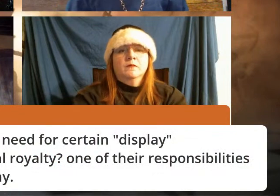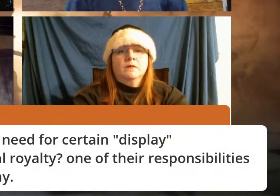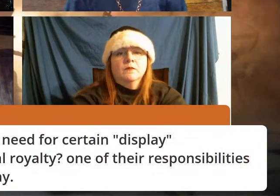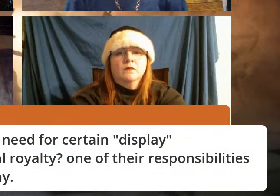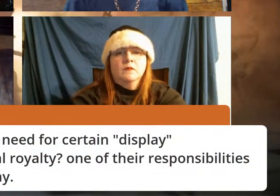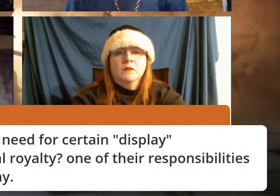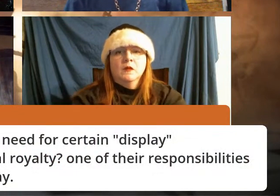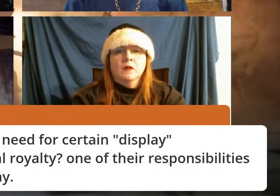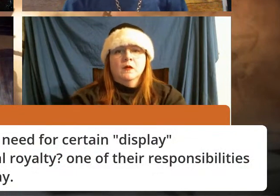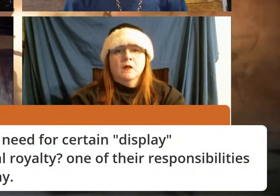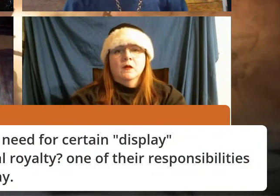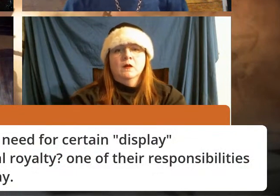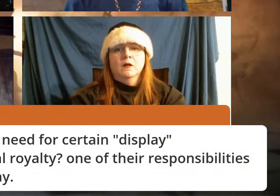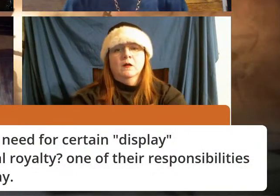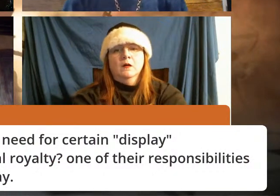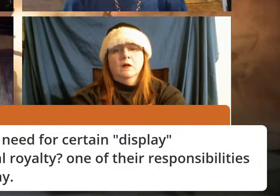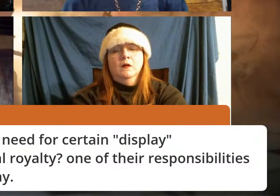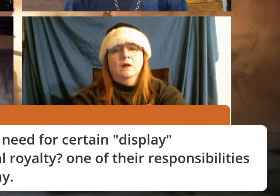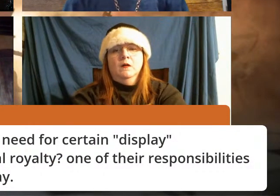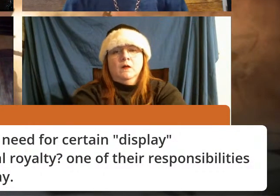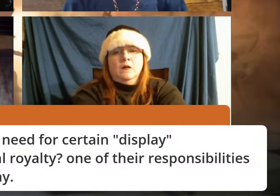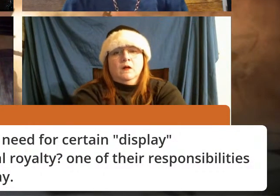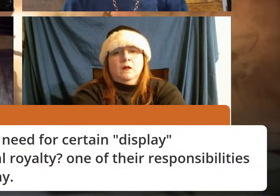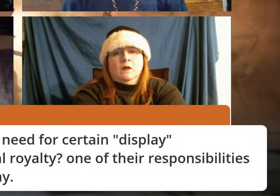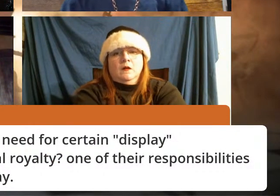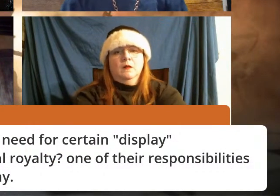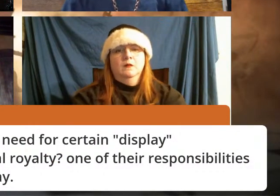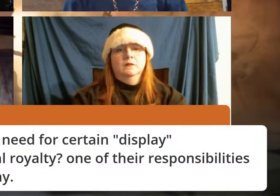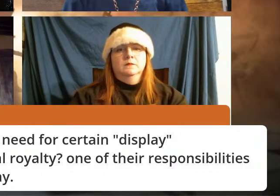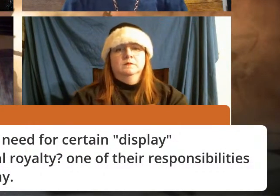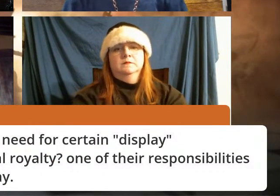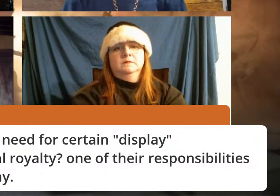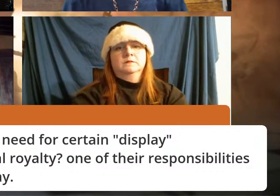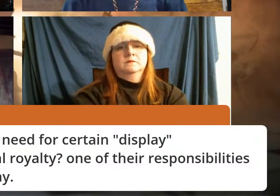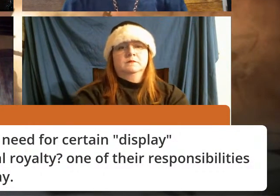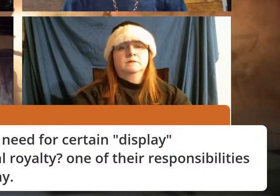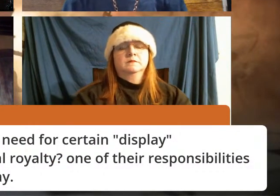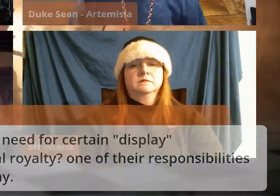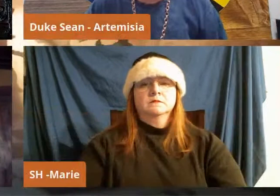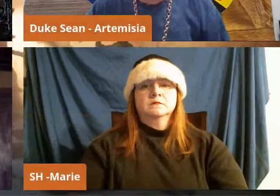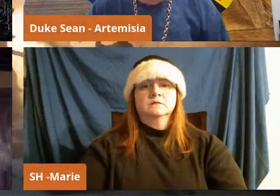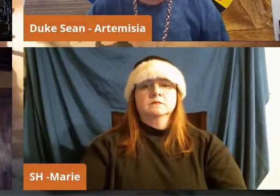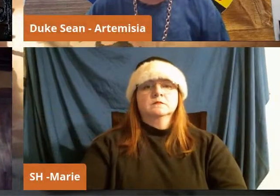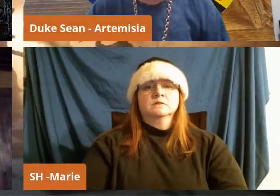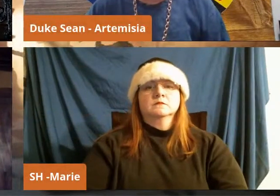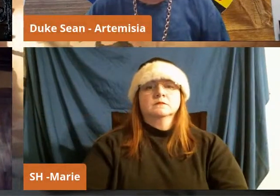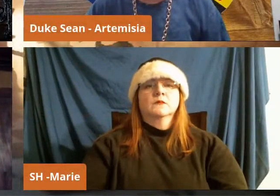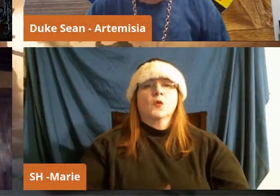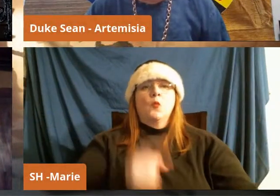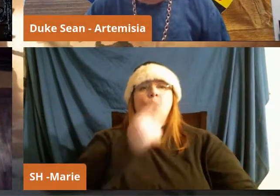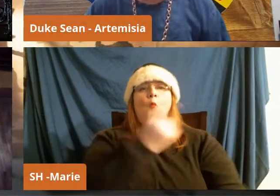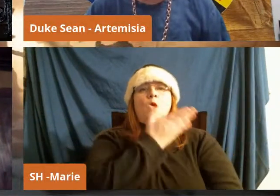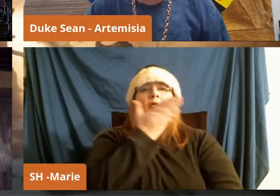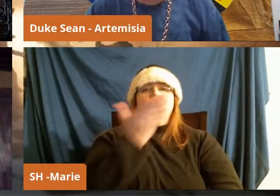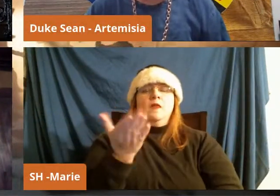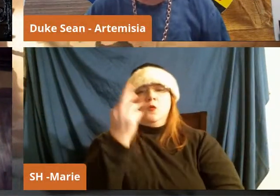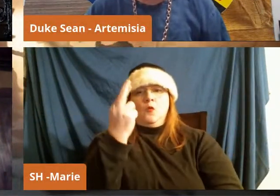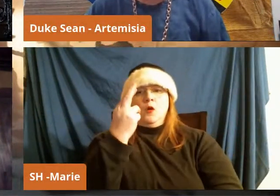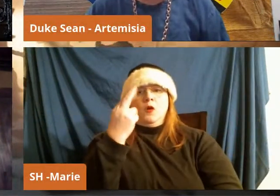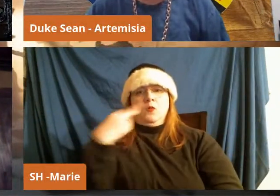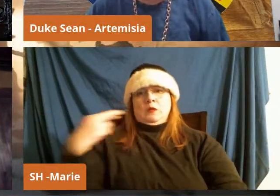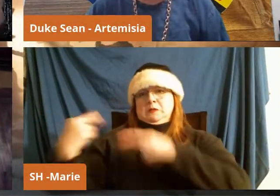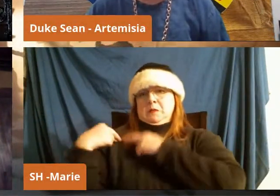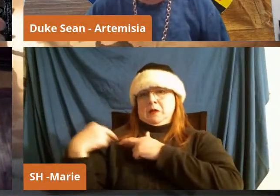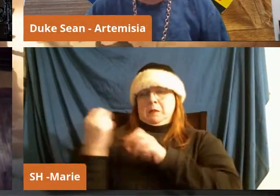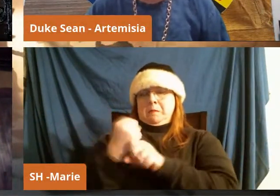certain display opportunities to local royalty? So I think this includes your baronages. One of the royal responsibilities